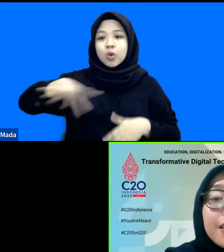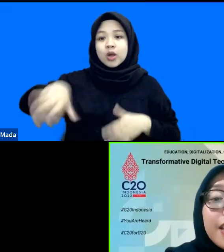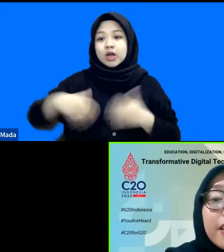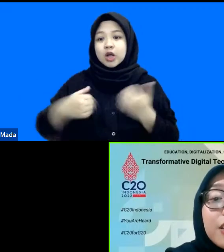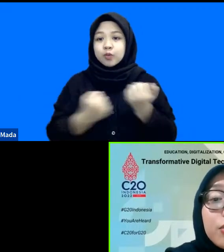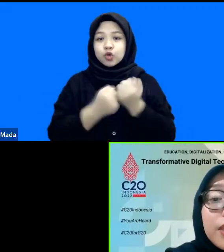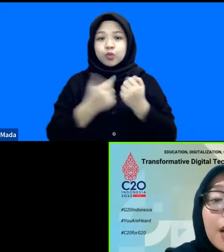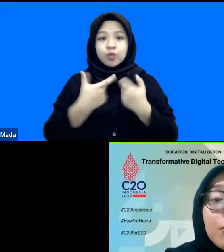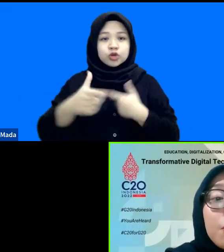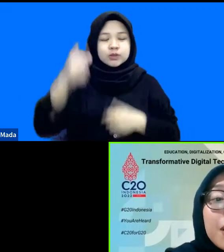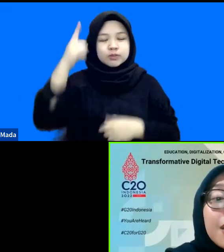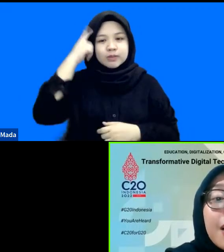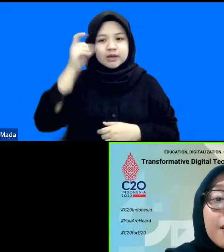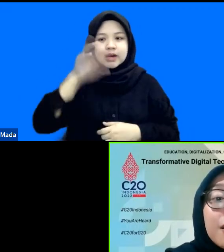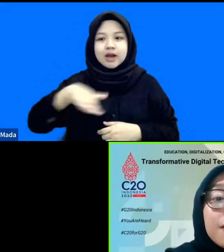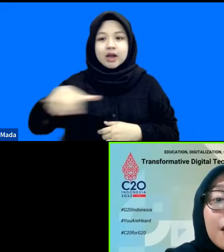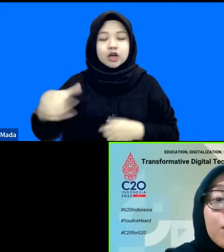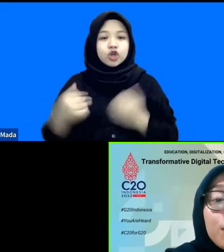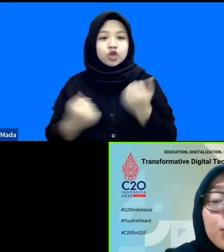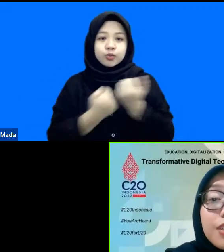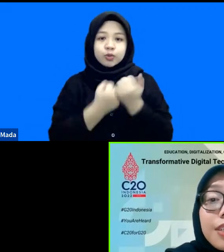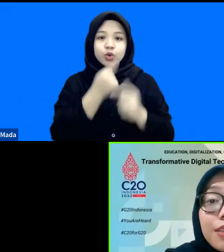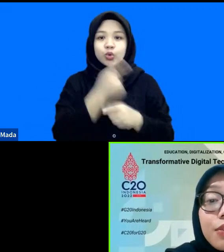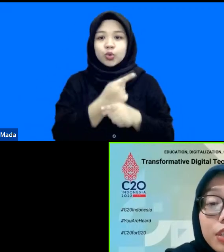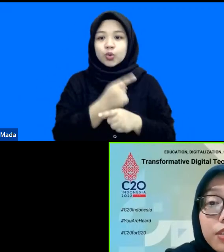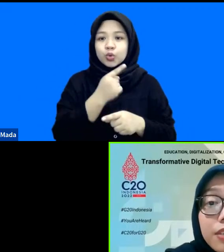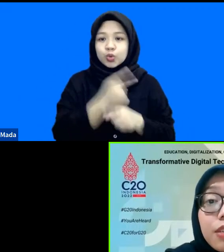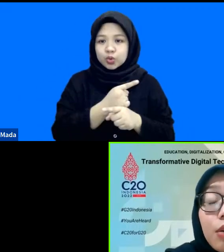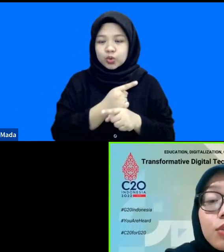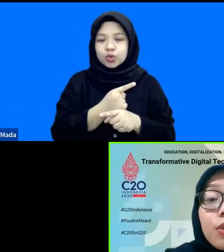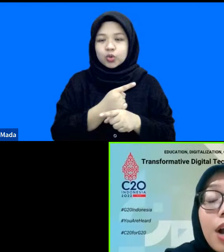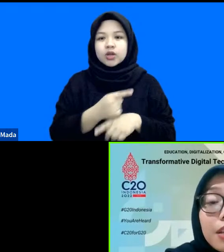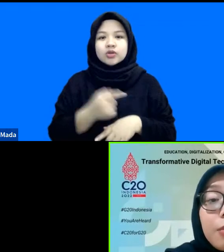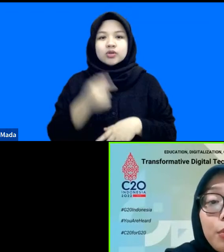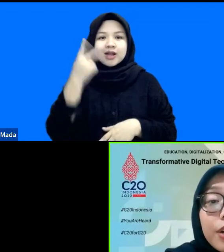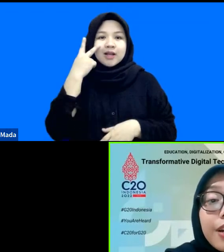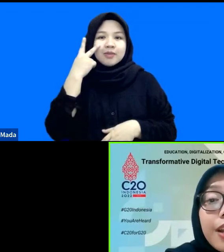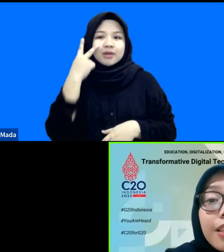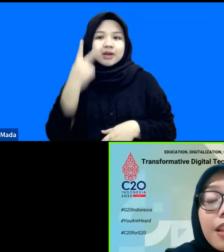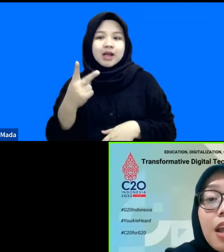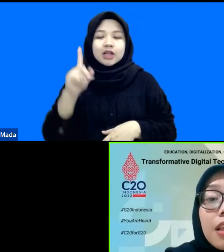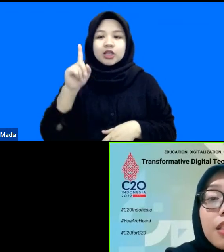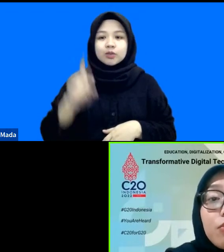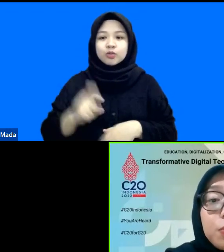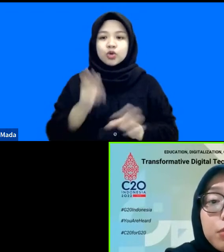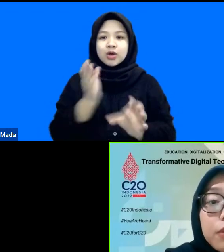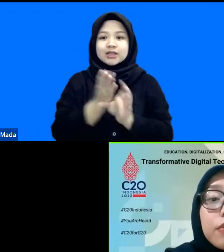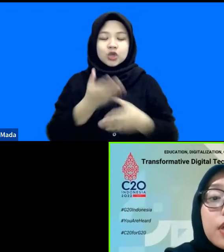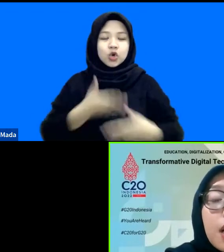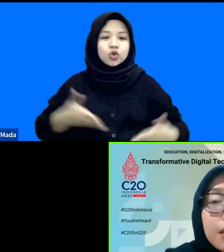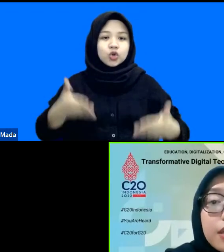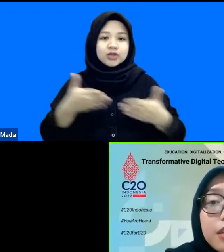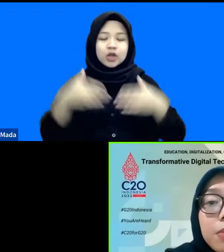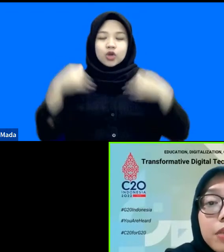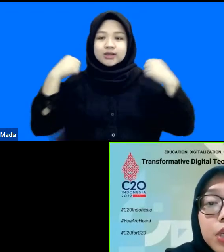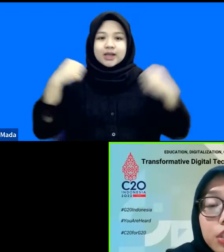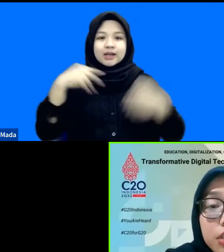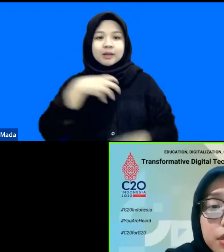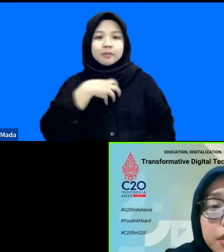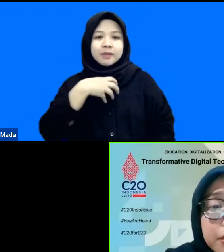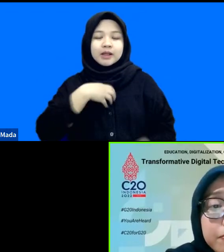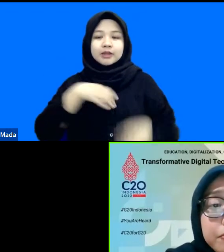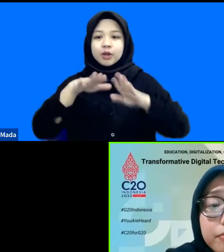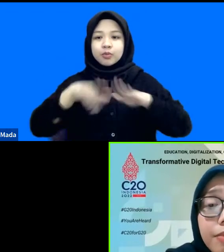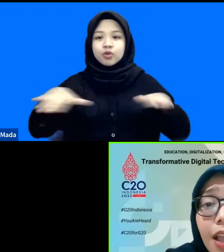also taking into account the mental health and psychosocial needs of children is also highly important, and that was beautifully highlighted by